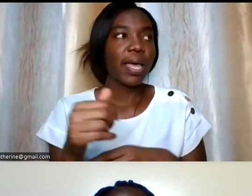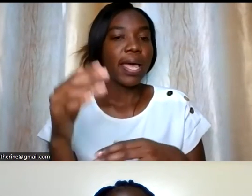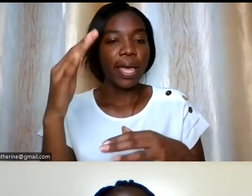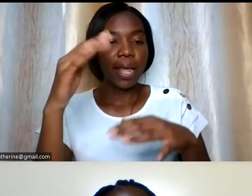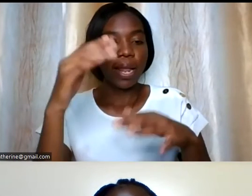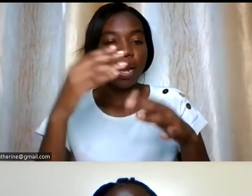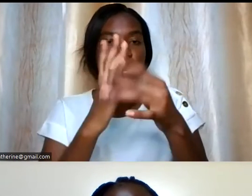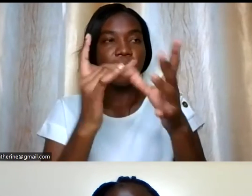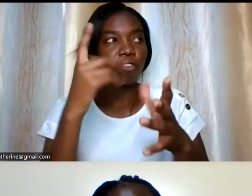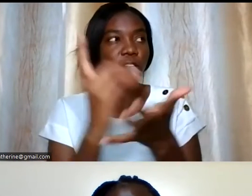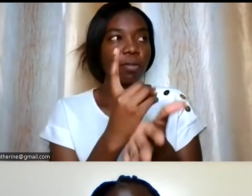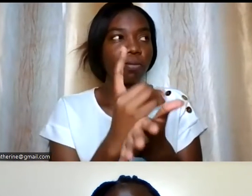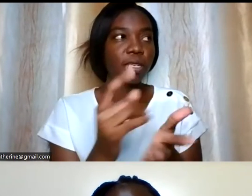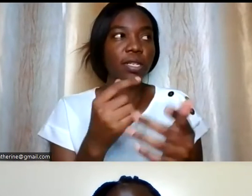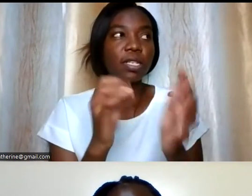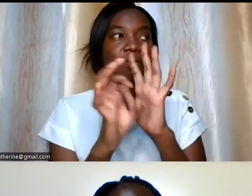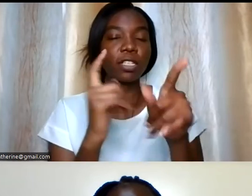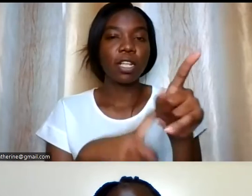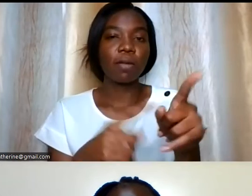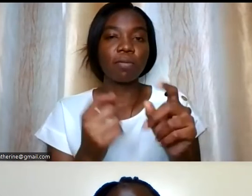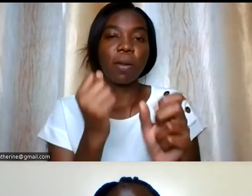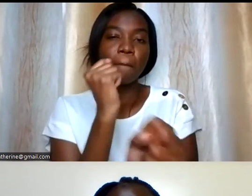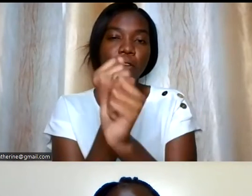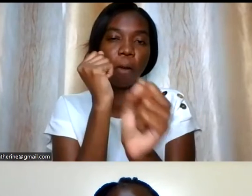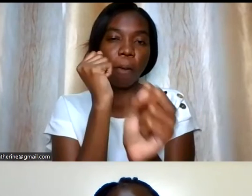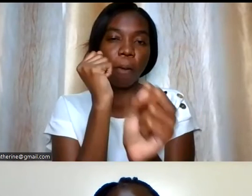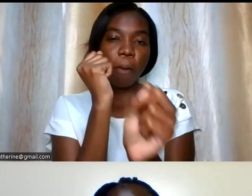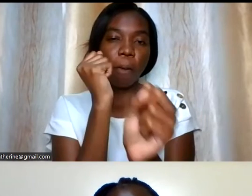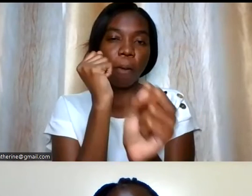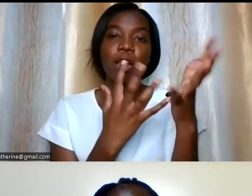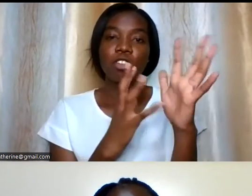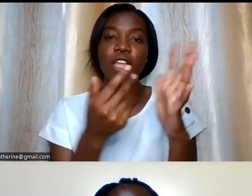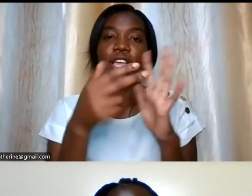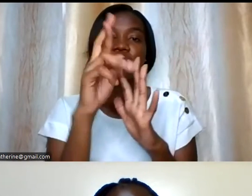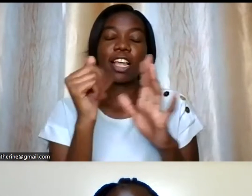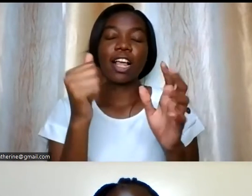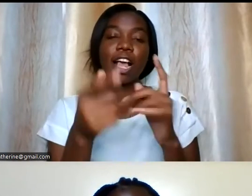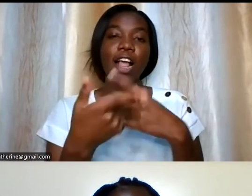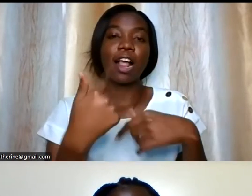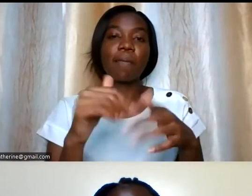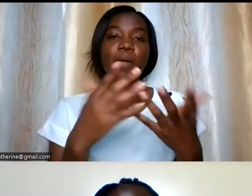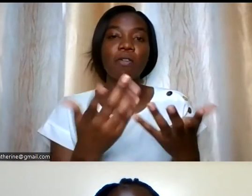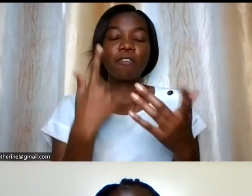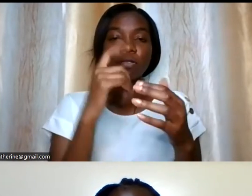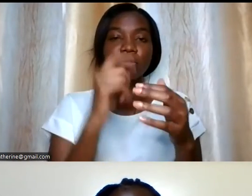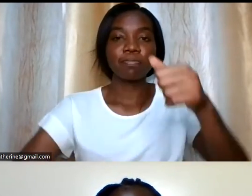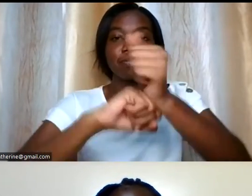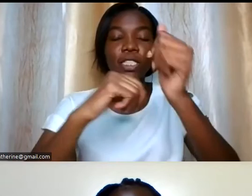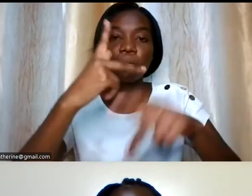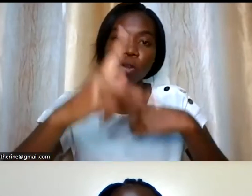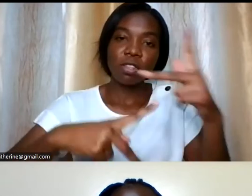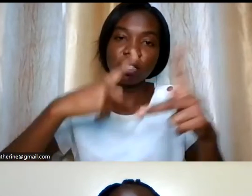talking about performance appraisals, the HR work comes into this aspect to support the process, not to